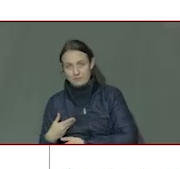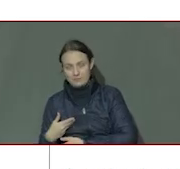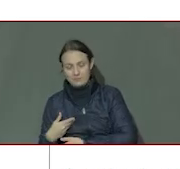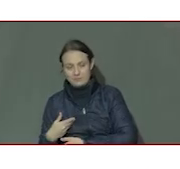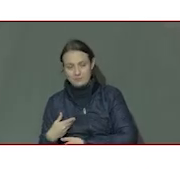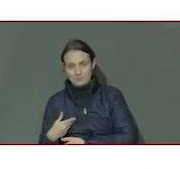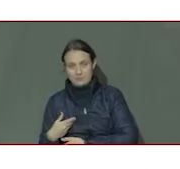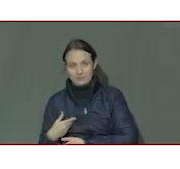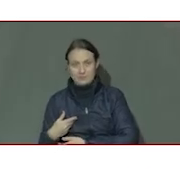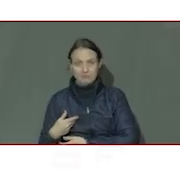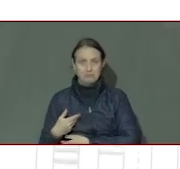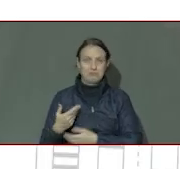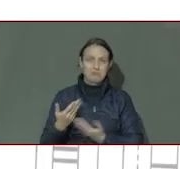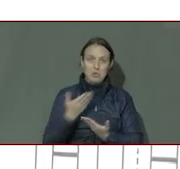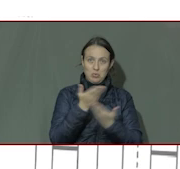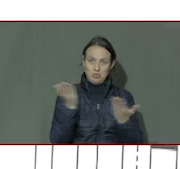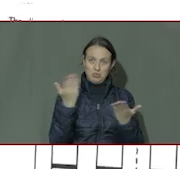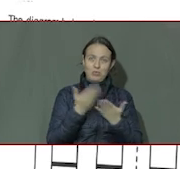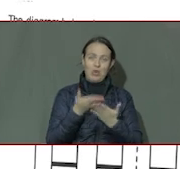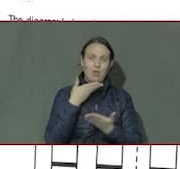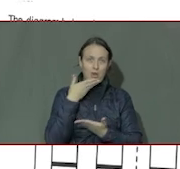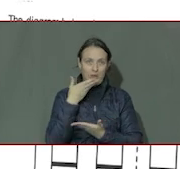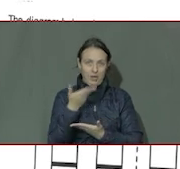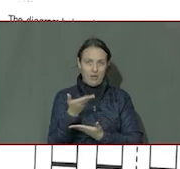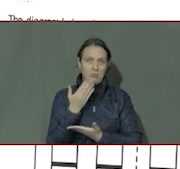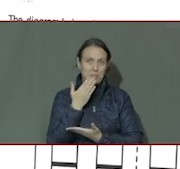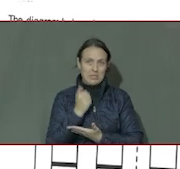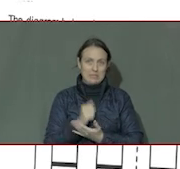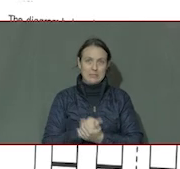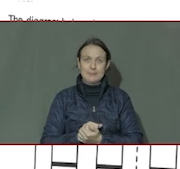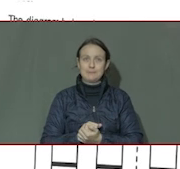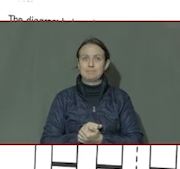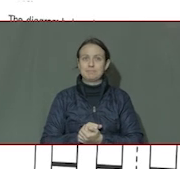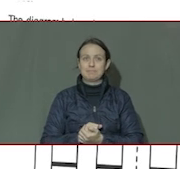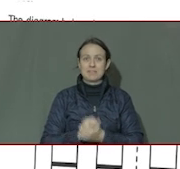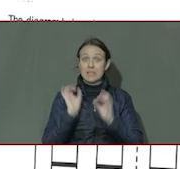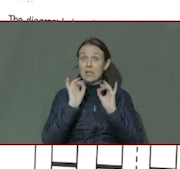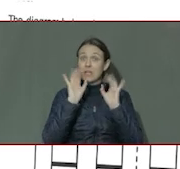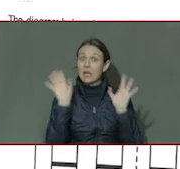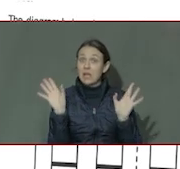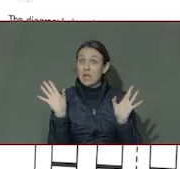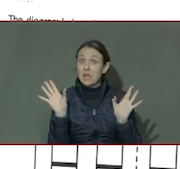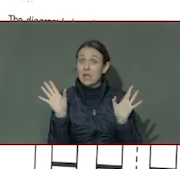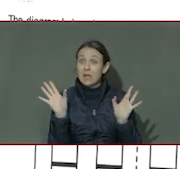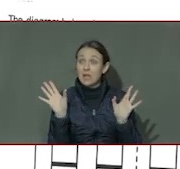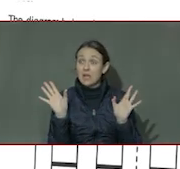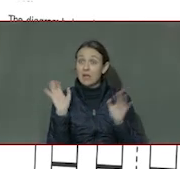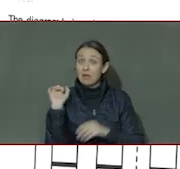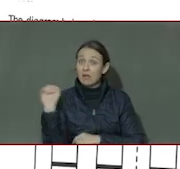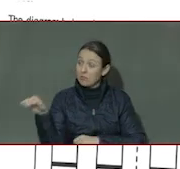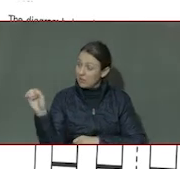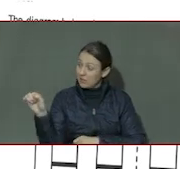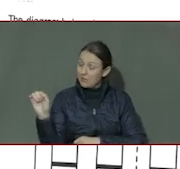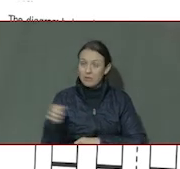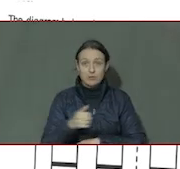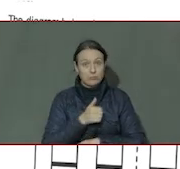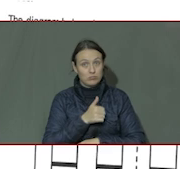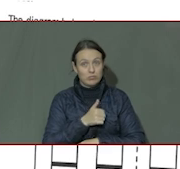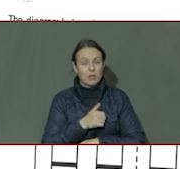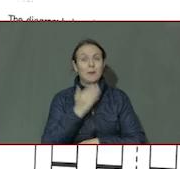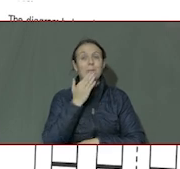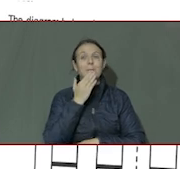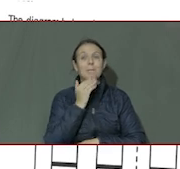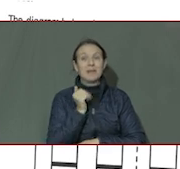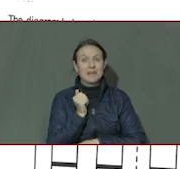So, as long as you are able to answer that question, is it clear for that one? And please,